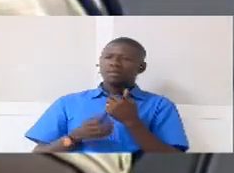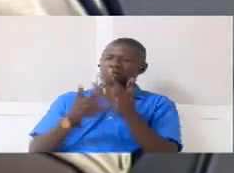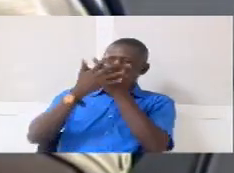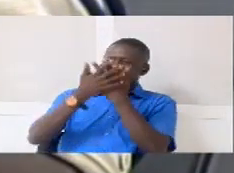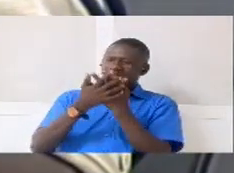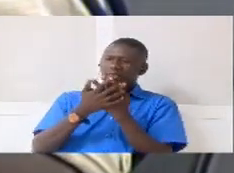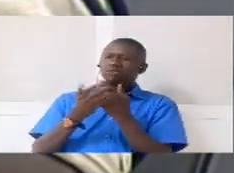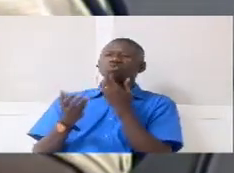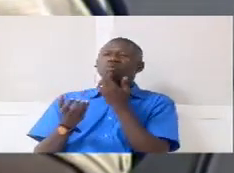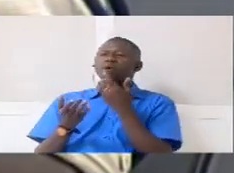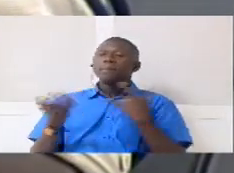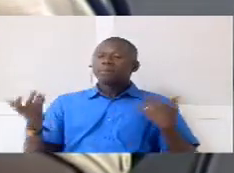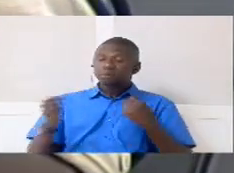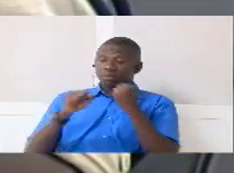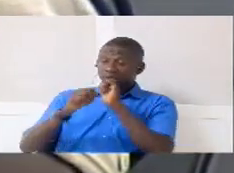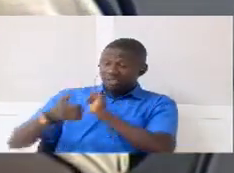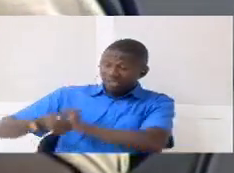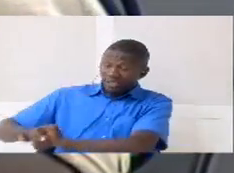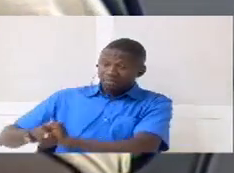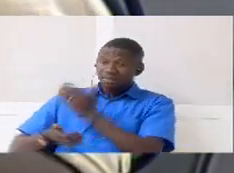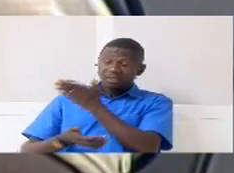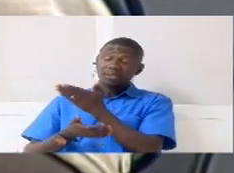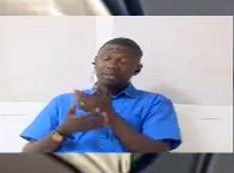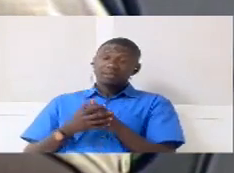when they ask me about our prison population,